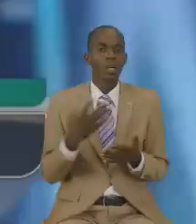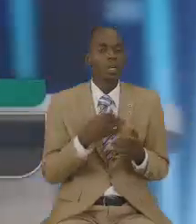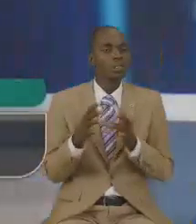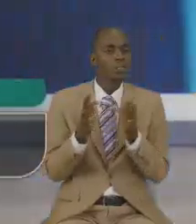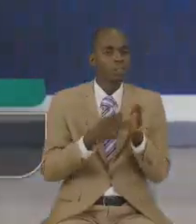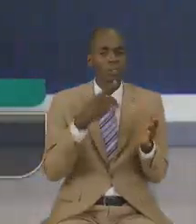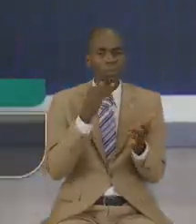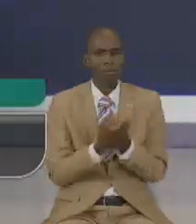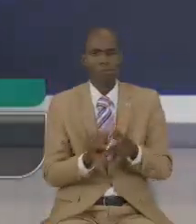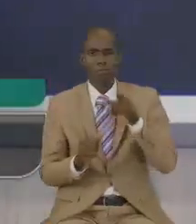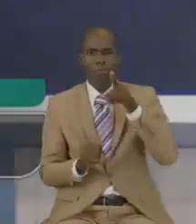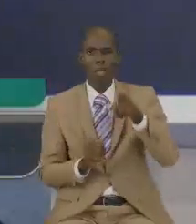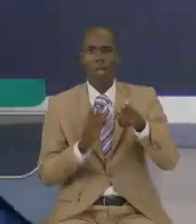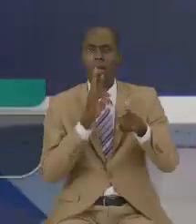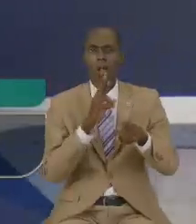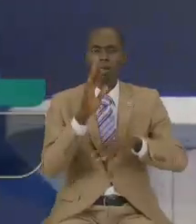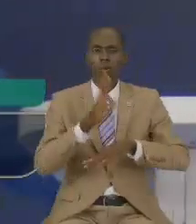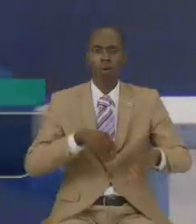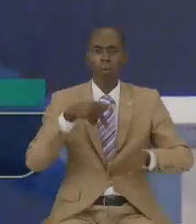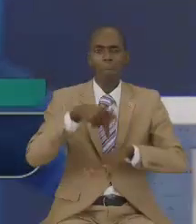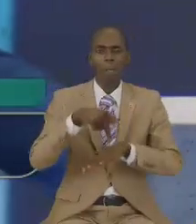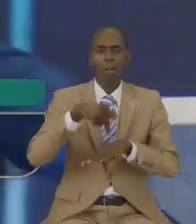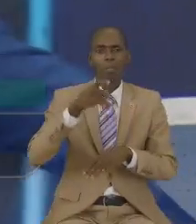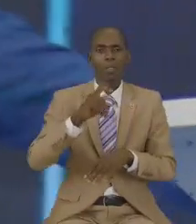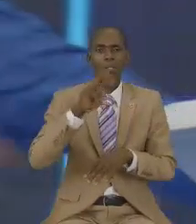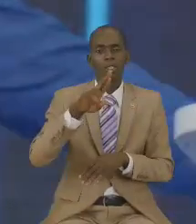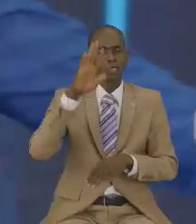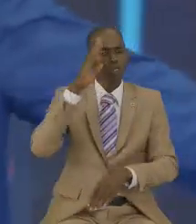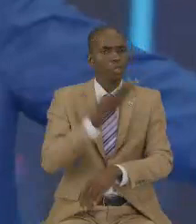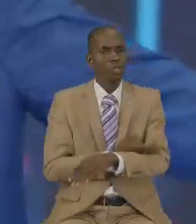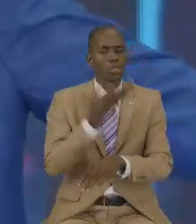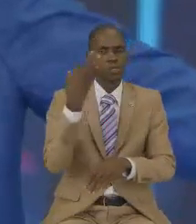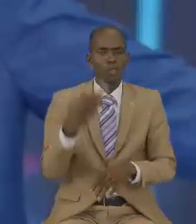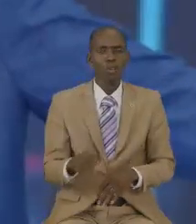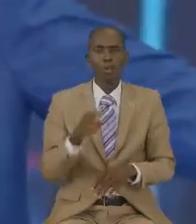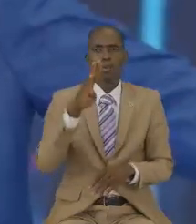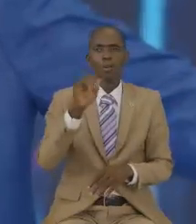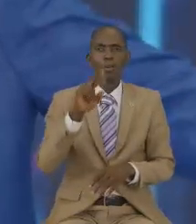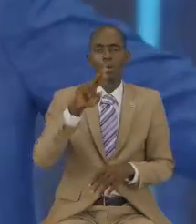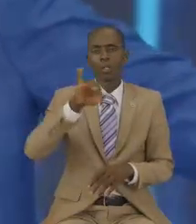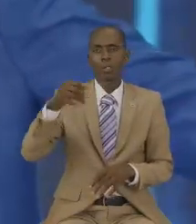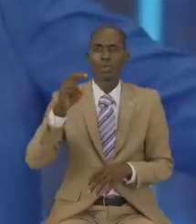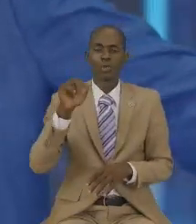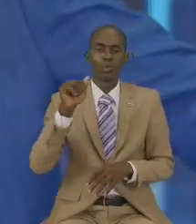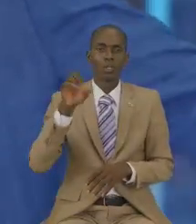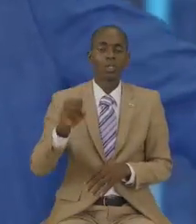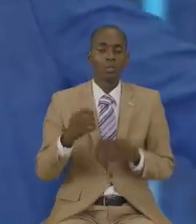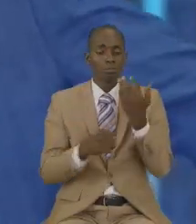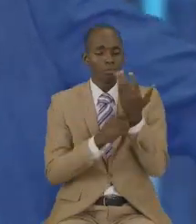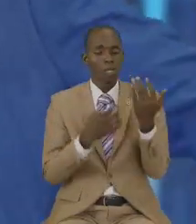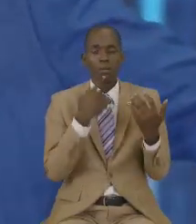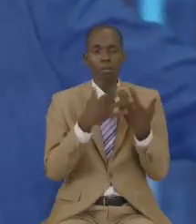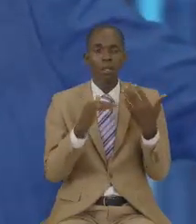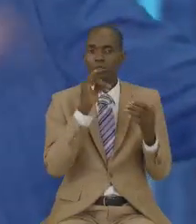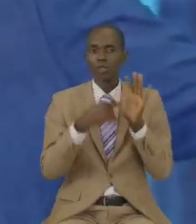thou art Peter, the son of Barjonah. Flesh and blood hath not revealed this unto you, but my